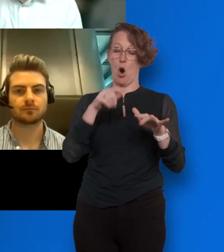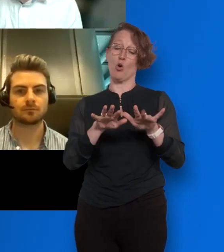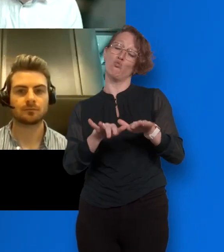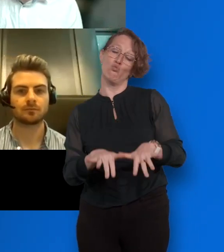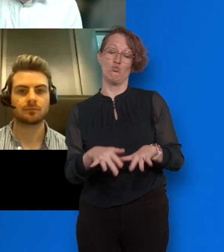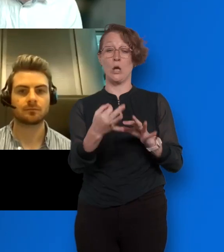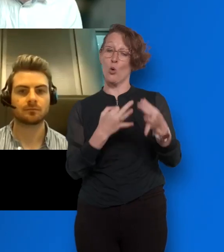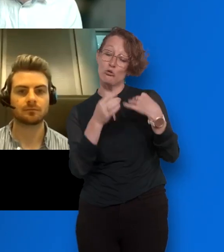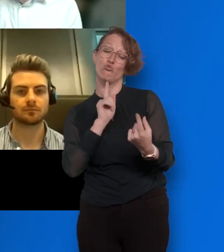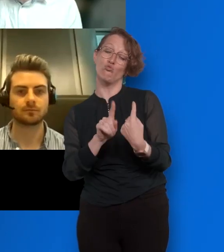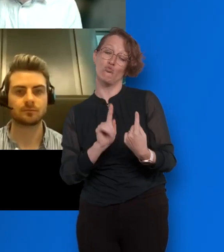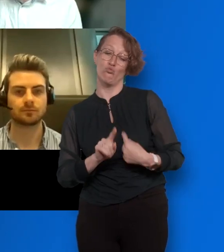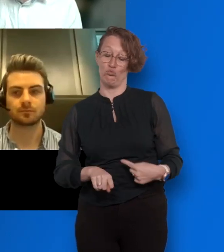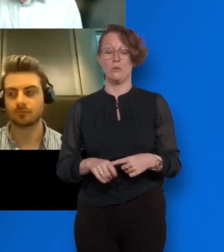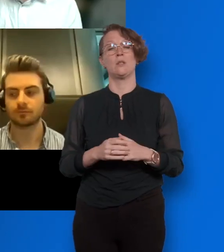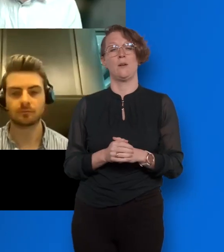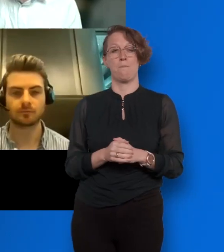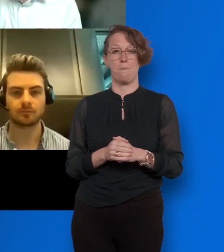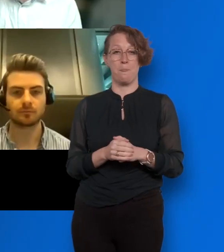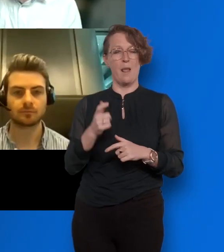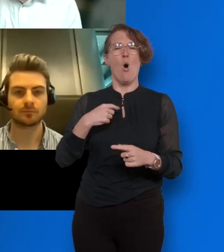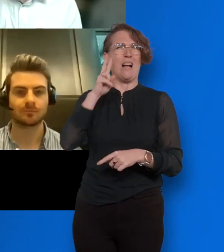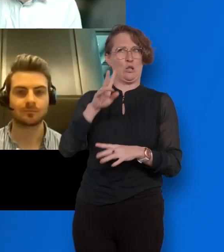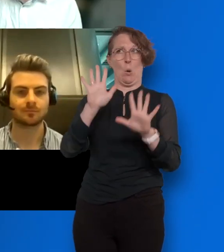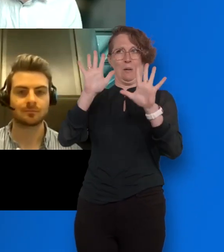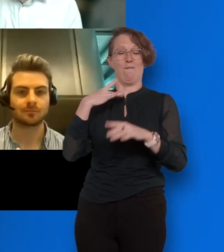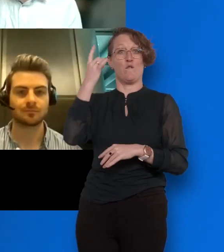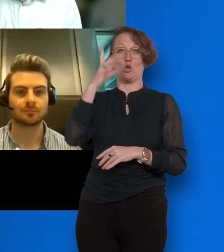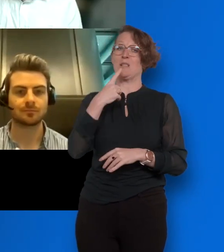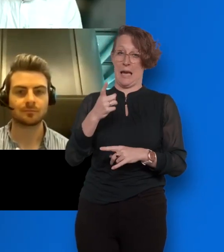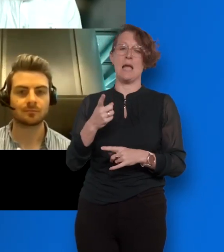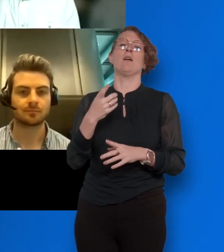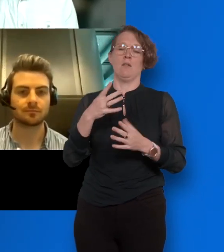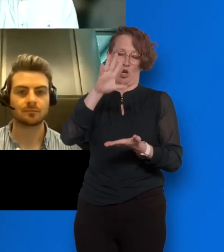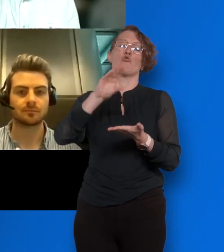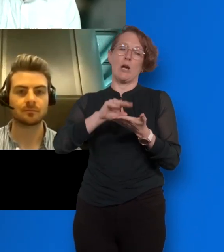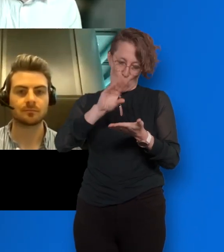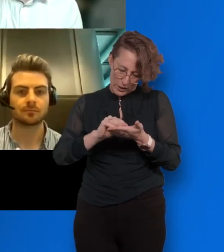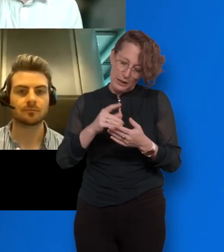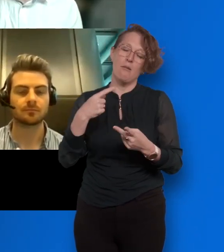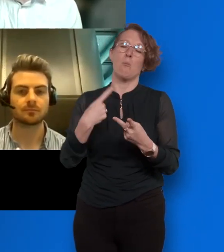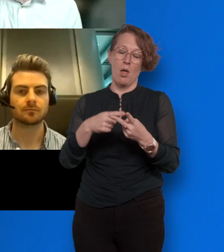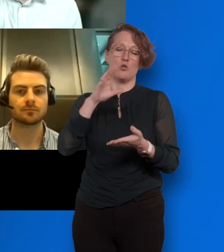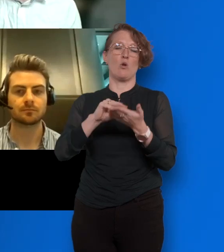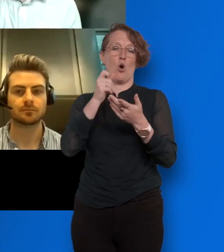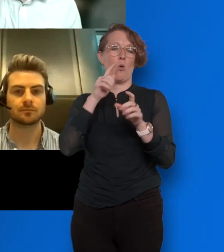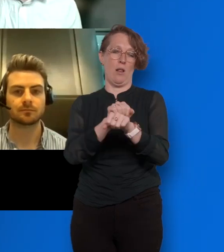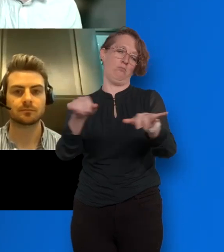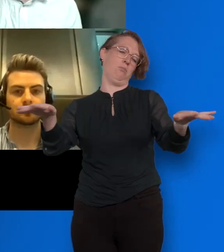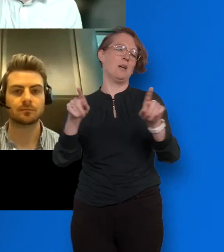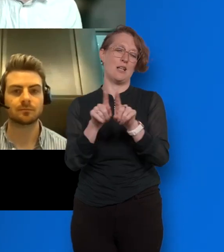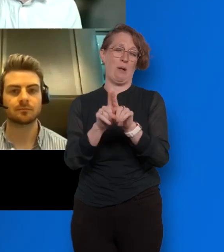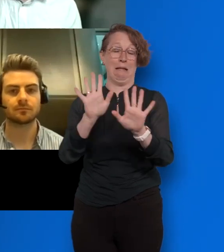and Lisa's presentations. And I forgot to mention, yes, this is recorded and the recording will be made available. Got to say